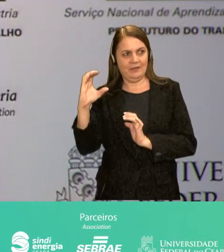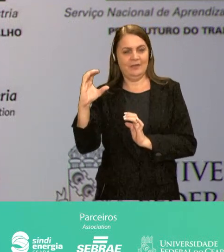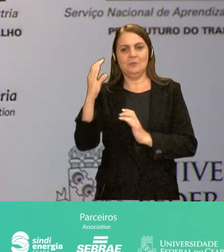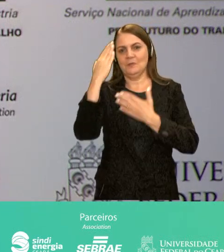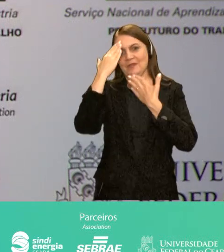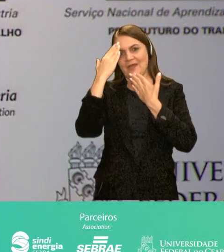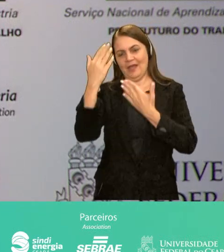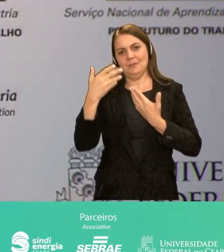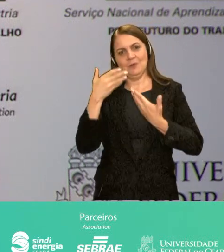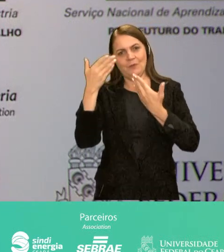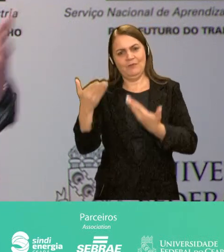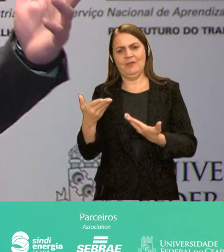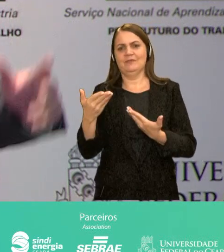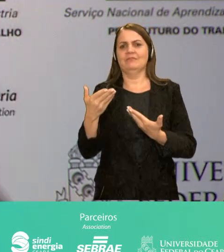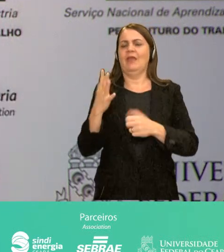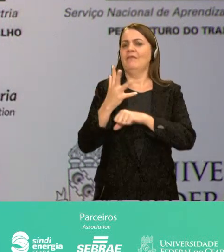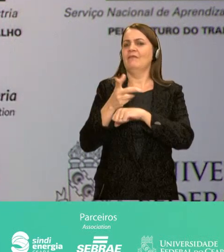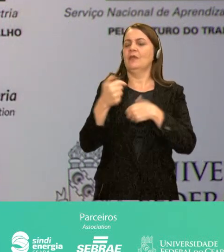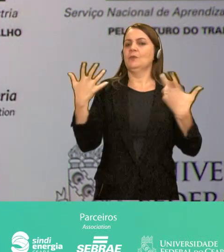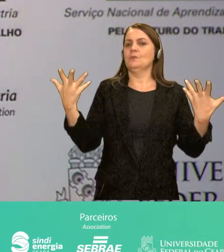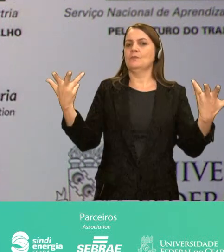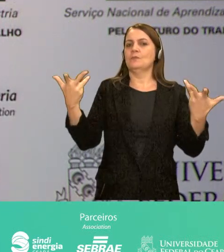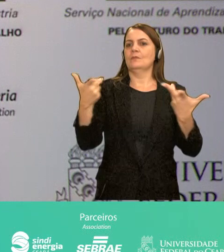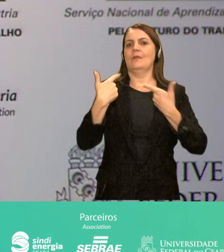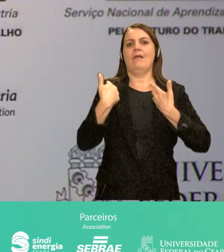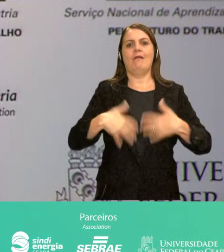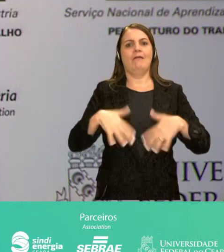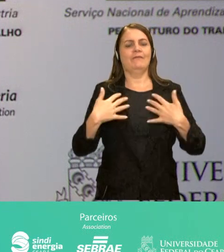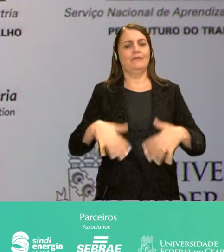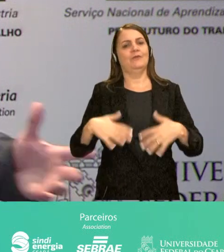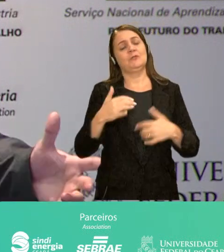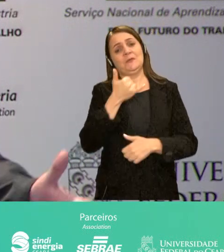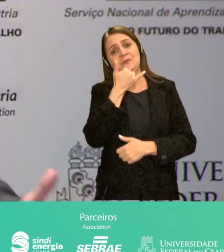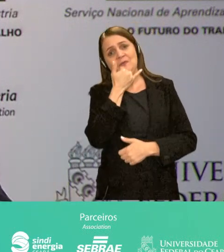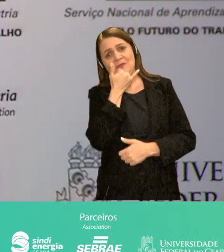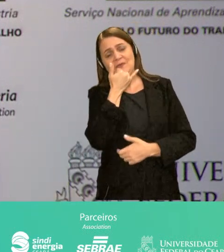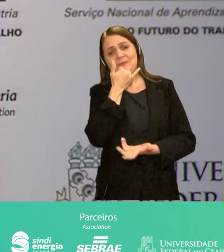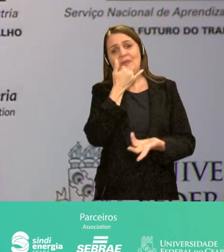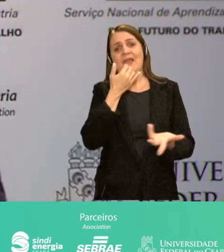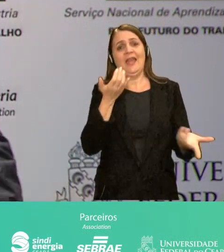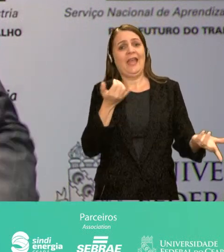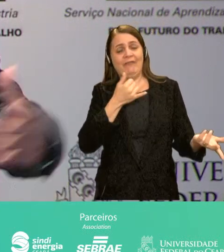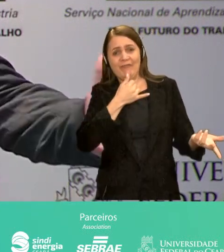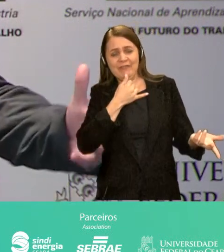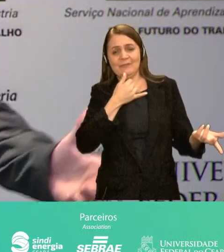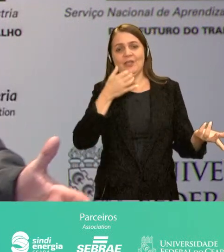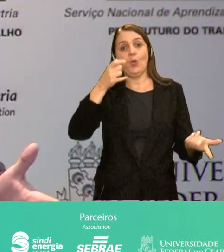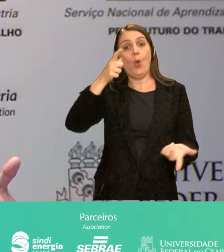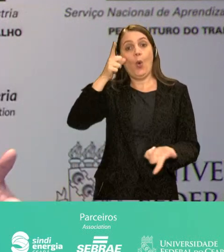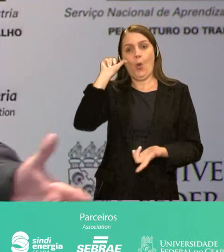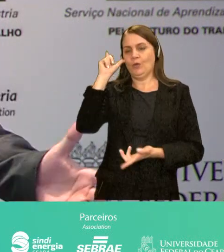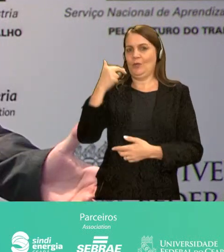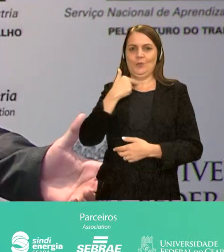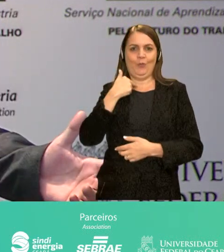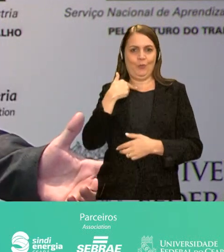Unfortunately, I wasn't able to be here yesterday, but the structure is incredible, and I'm very happy.